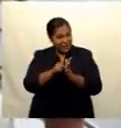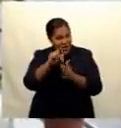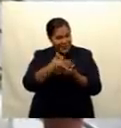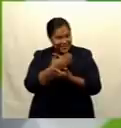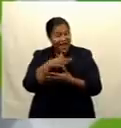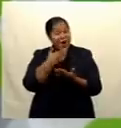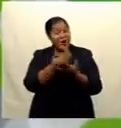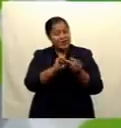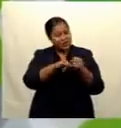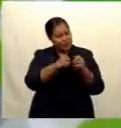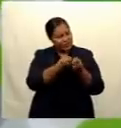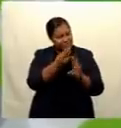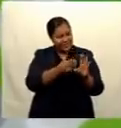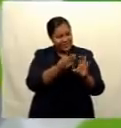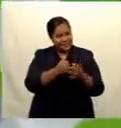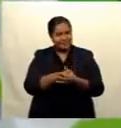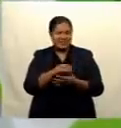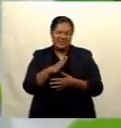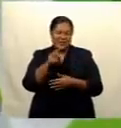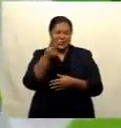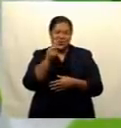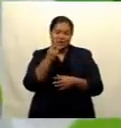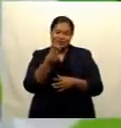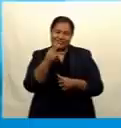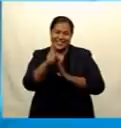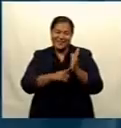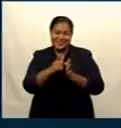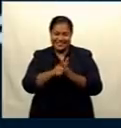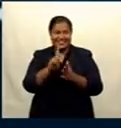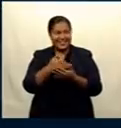on social media. Probably 2 to 3 hours a day.